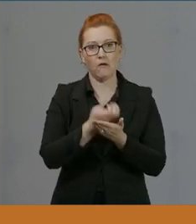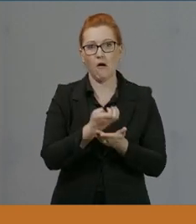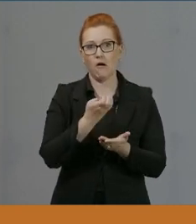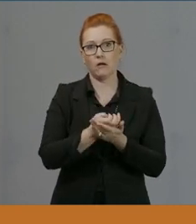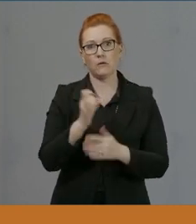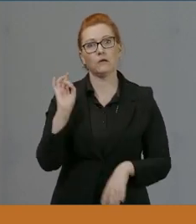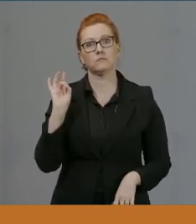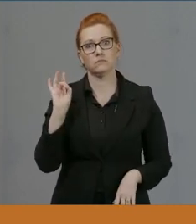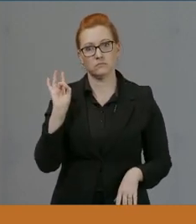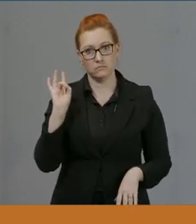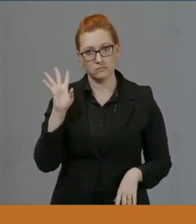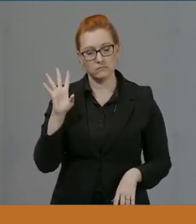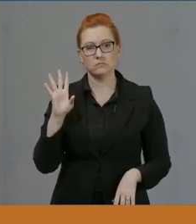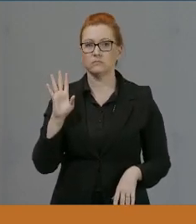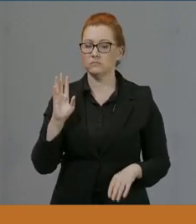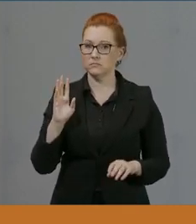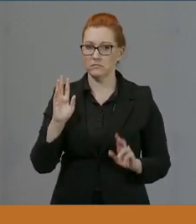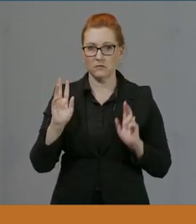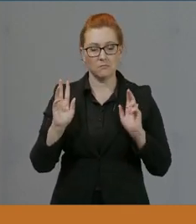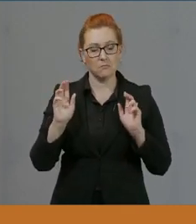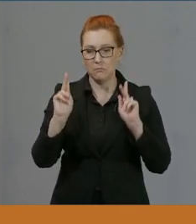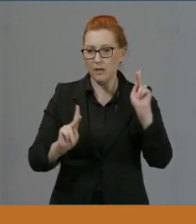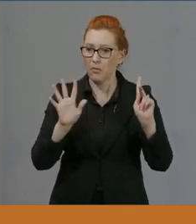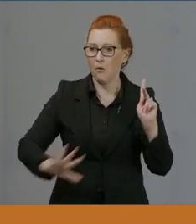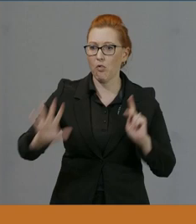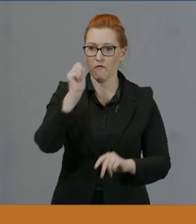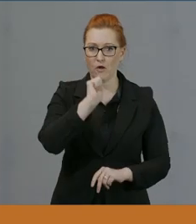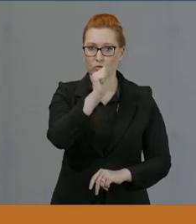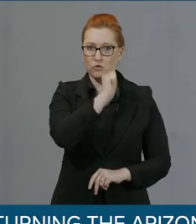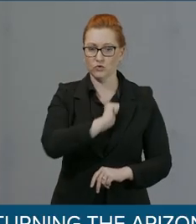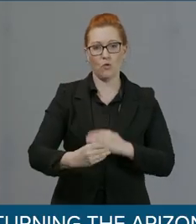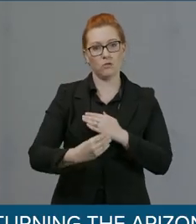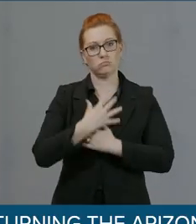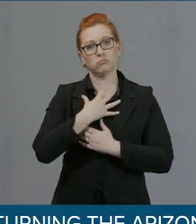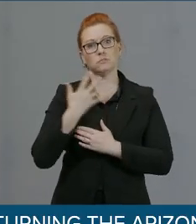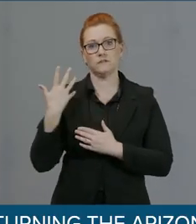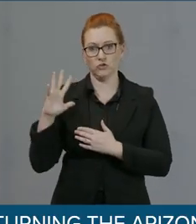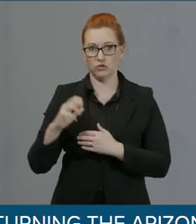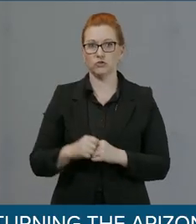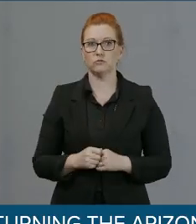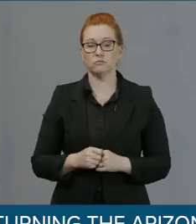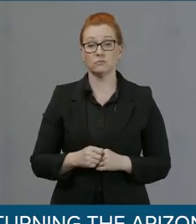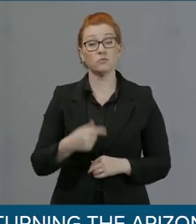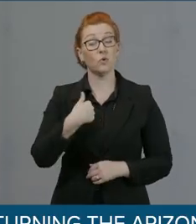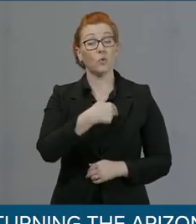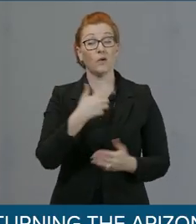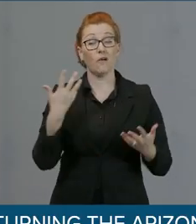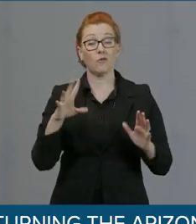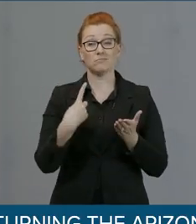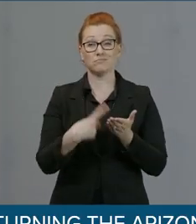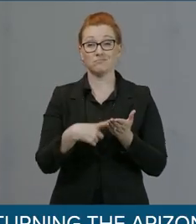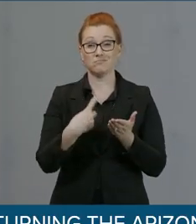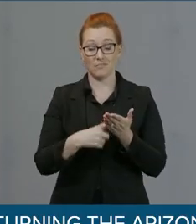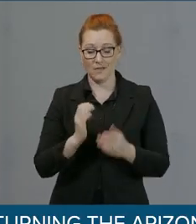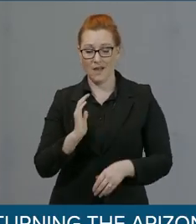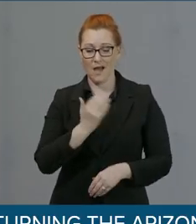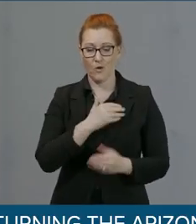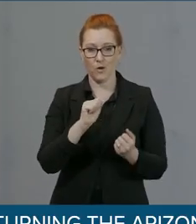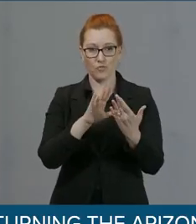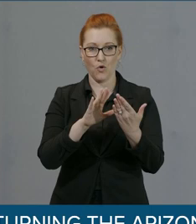and affect our citizens here in Arizona. We've talked about the Arizona way in terms of how we will return